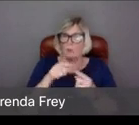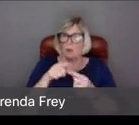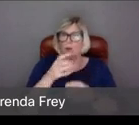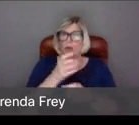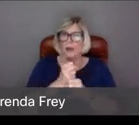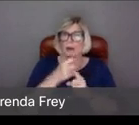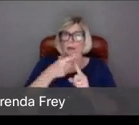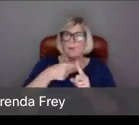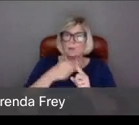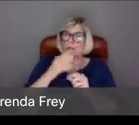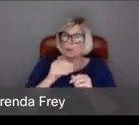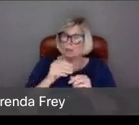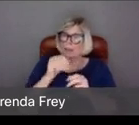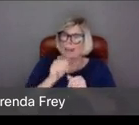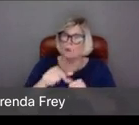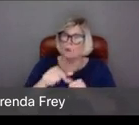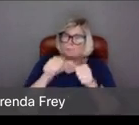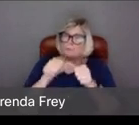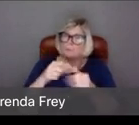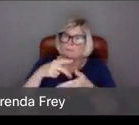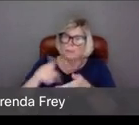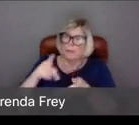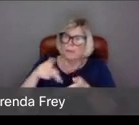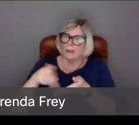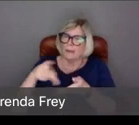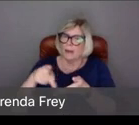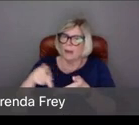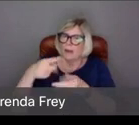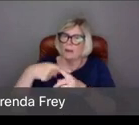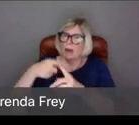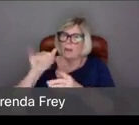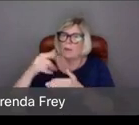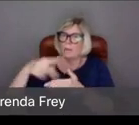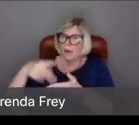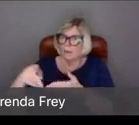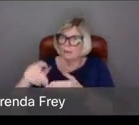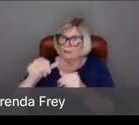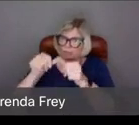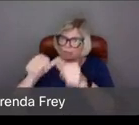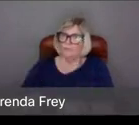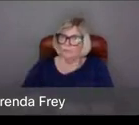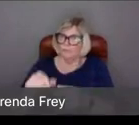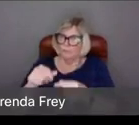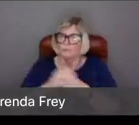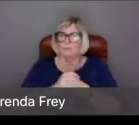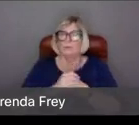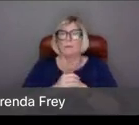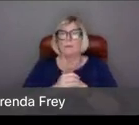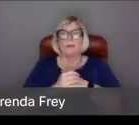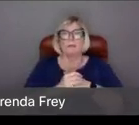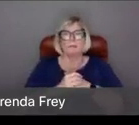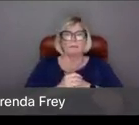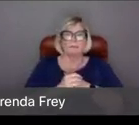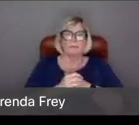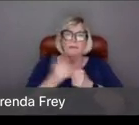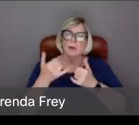can you keep up with those payments? Are you getting into a position where you have the means to sustain that housing? So we're going to talk about